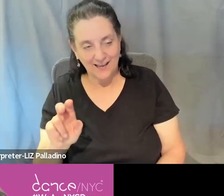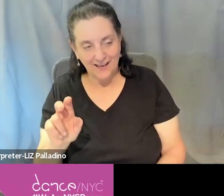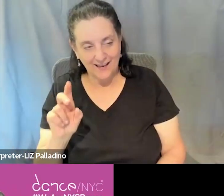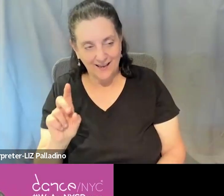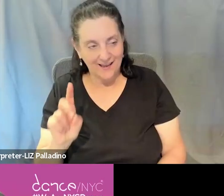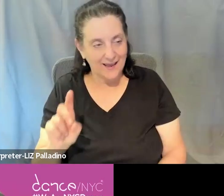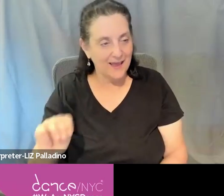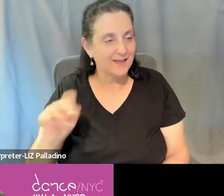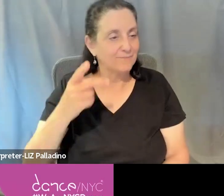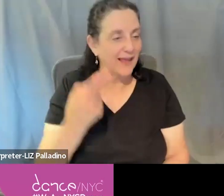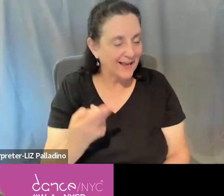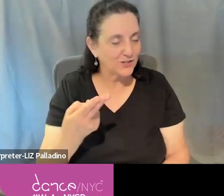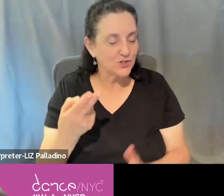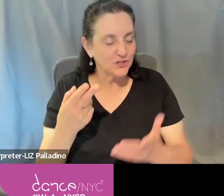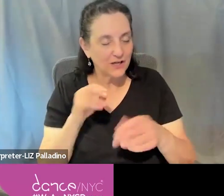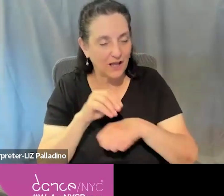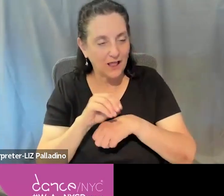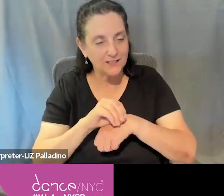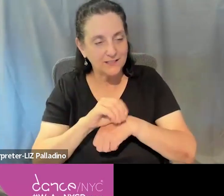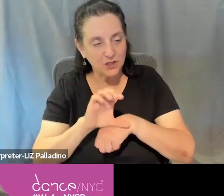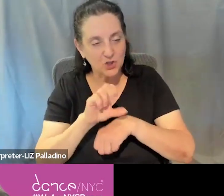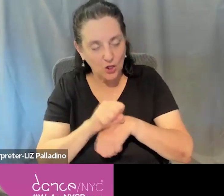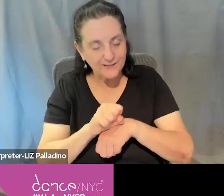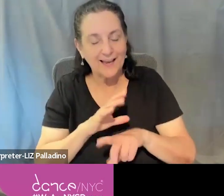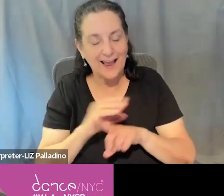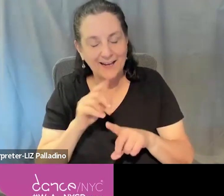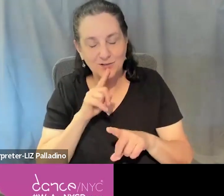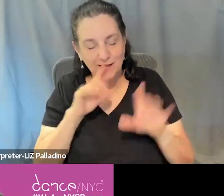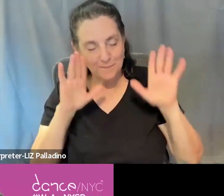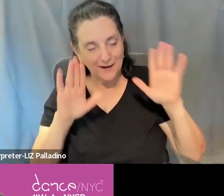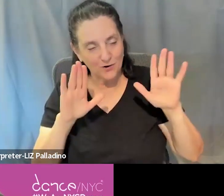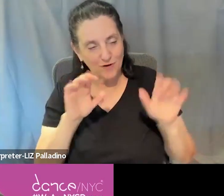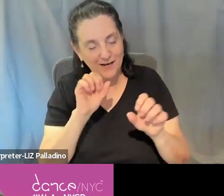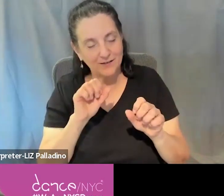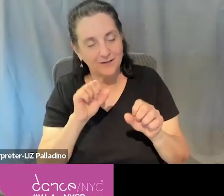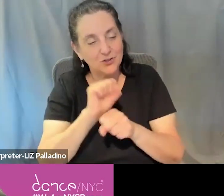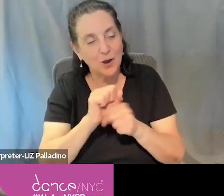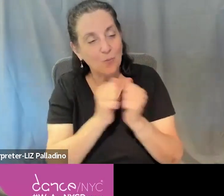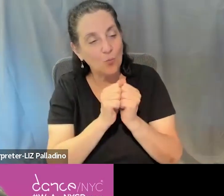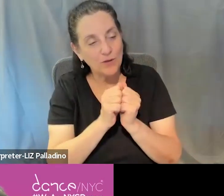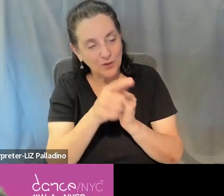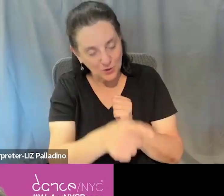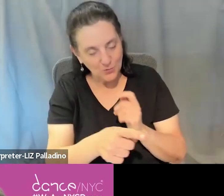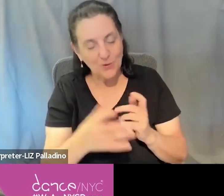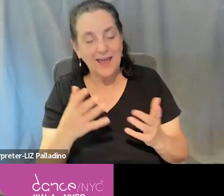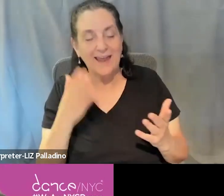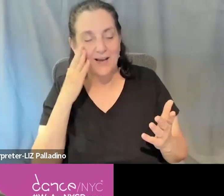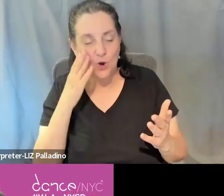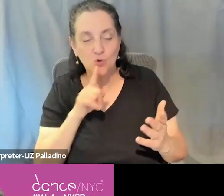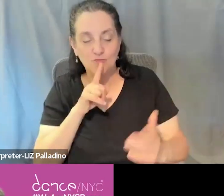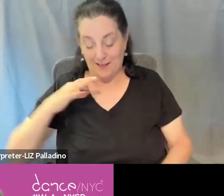Raquel said. Thank you so much for being here. It's been such a wonderful joy working with you, and I know you've given so much to the field